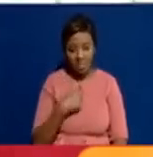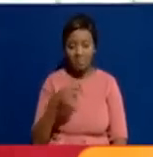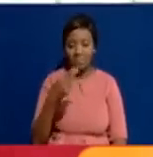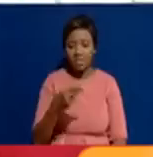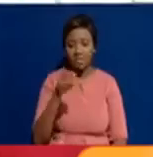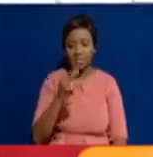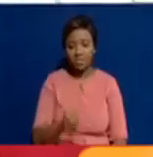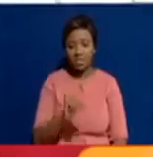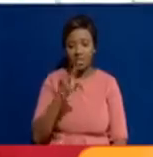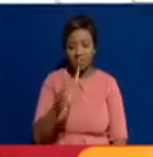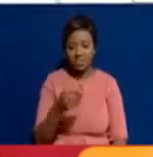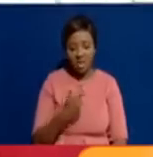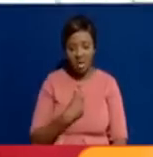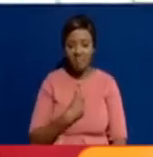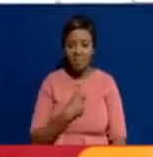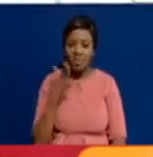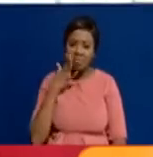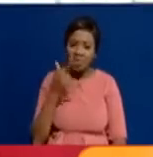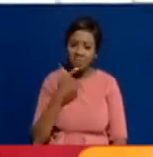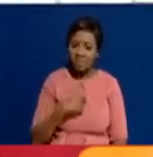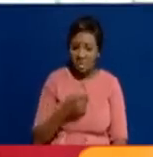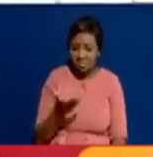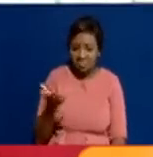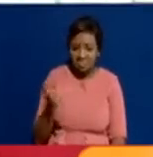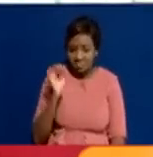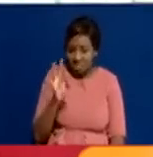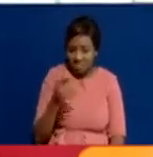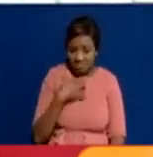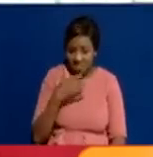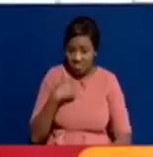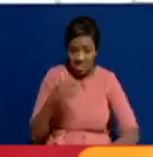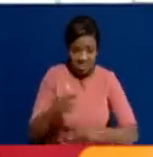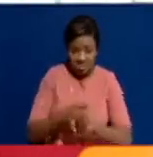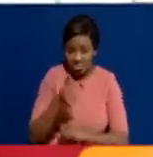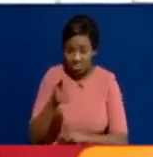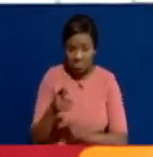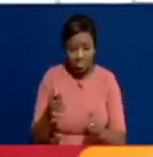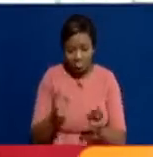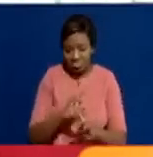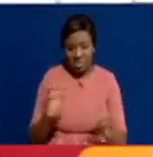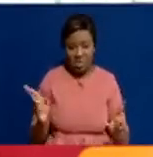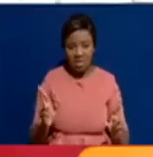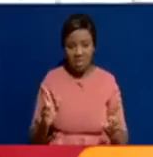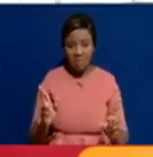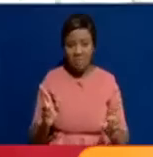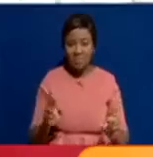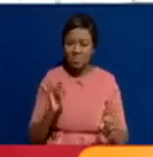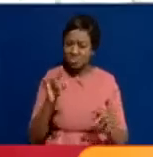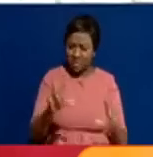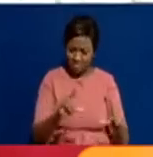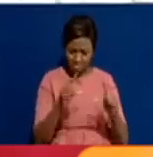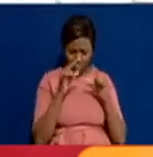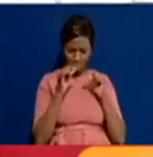positive. So my mom just told me, if you need support, I'm here for you. And so I think with her words,